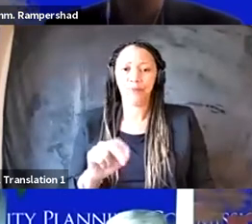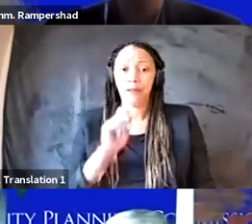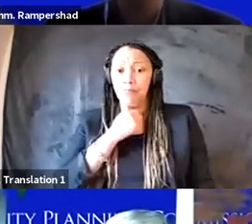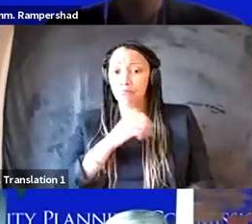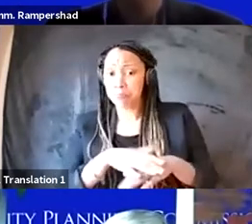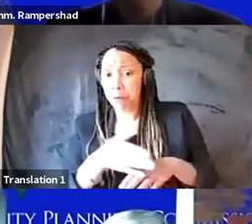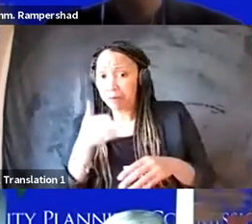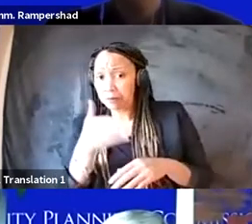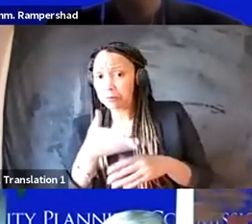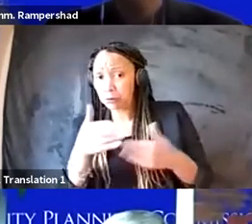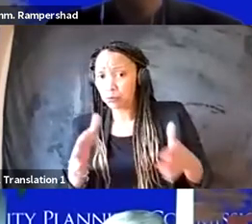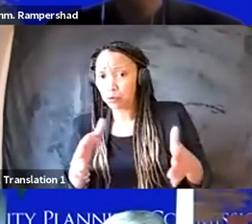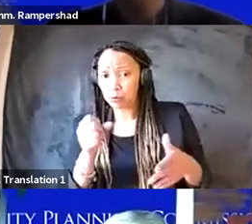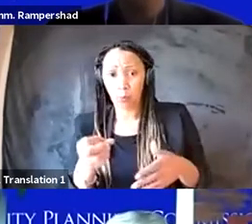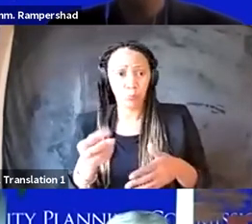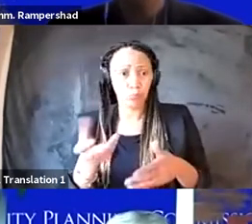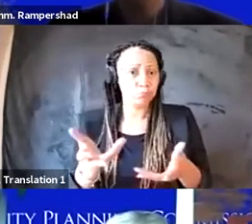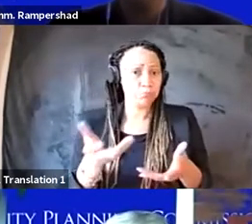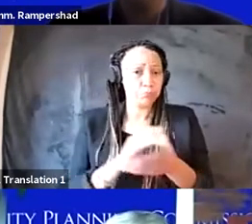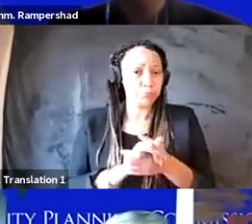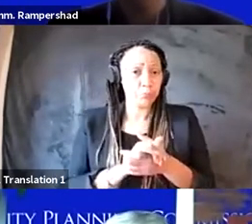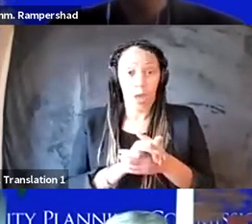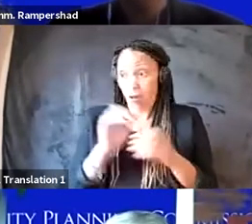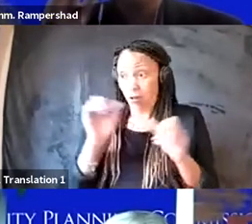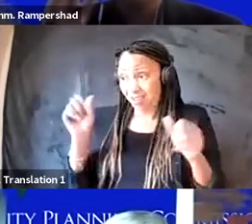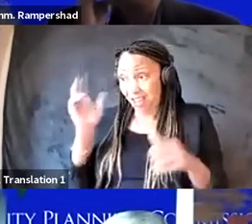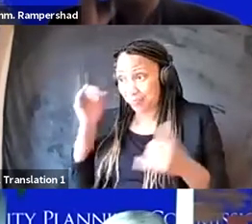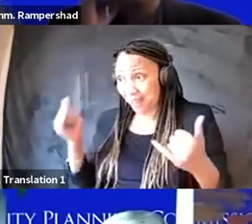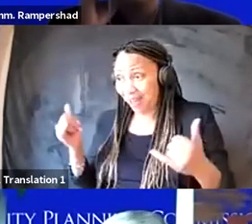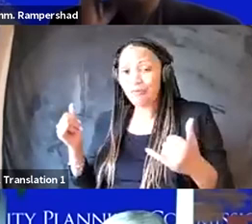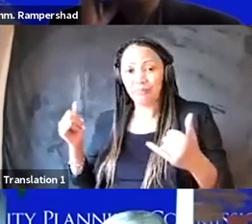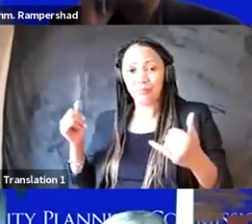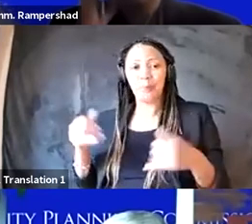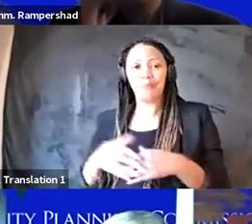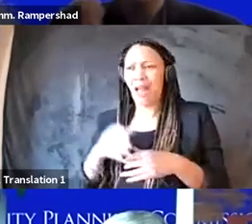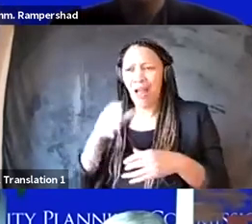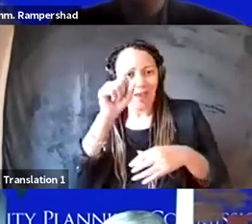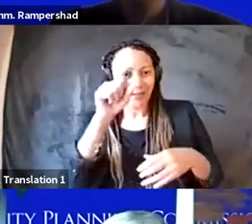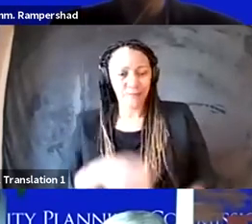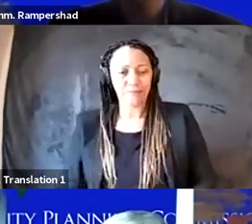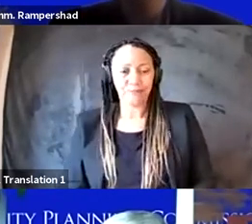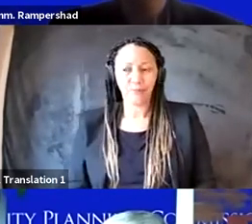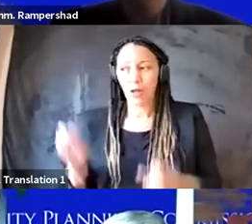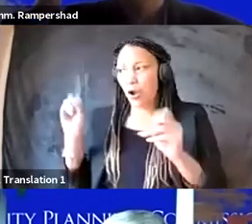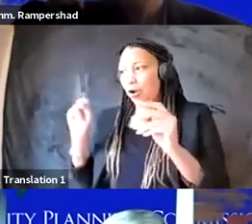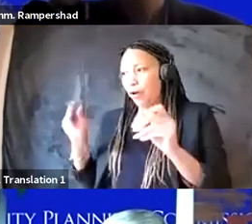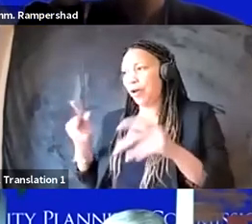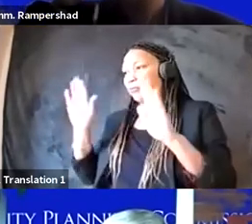in the room, so. Okay. Can you hear me now? Yes. Can you hear me now? Yes. Okay, great.